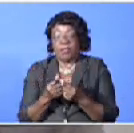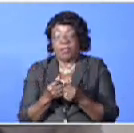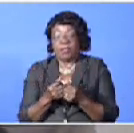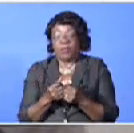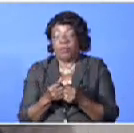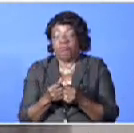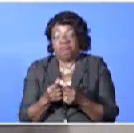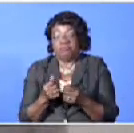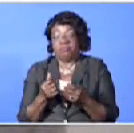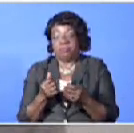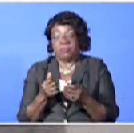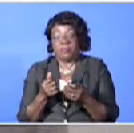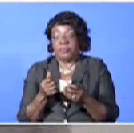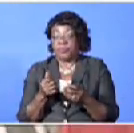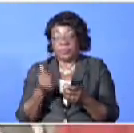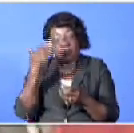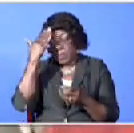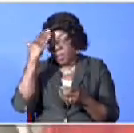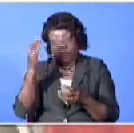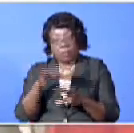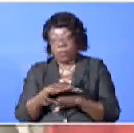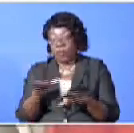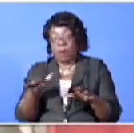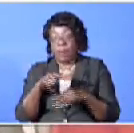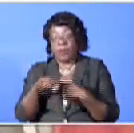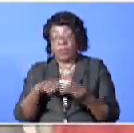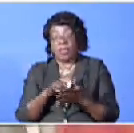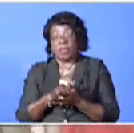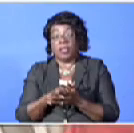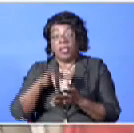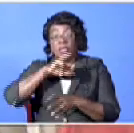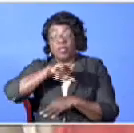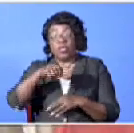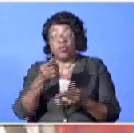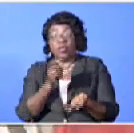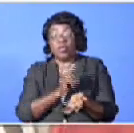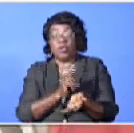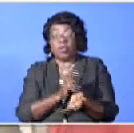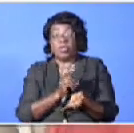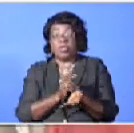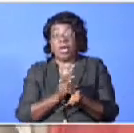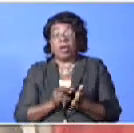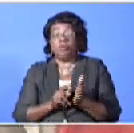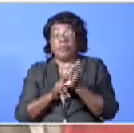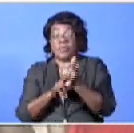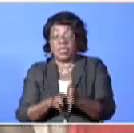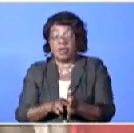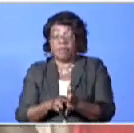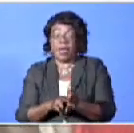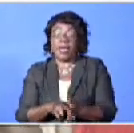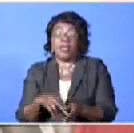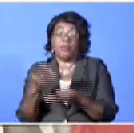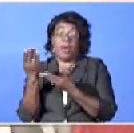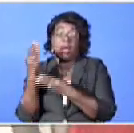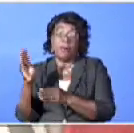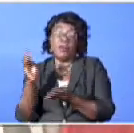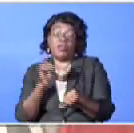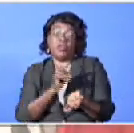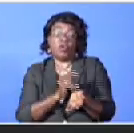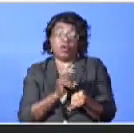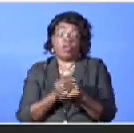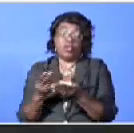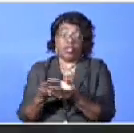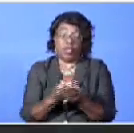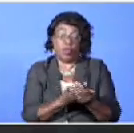that claim, and we're investigating it. Junior doctors are represented by the Bahamas Doctors Union, headed by President Dr. Melisande